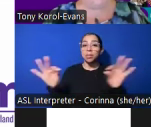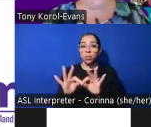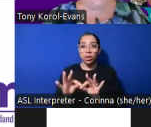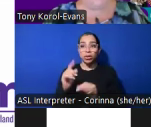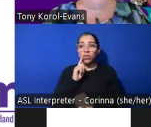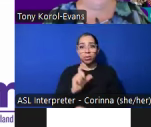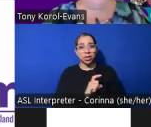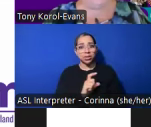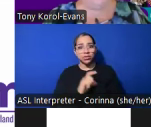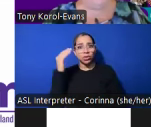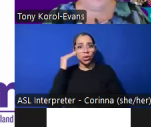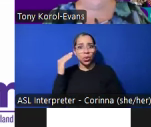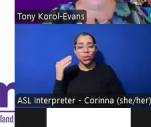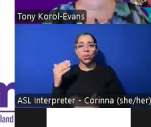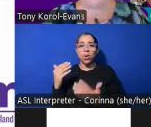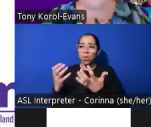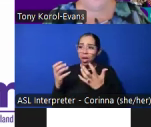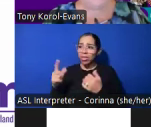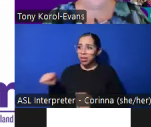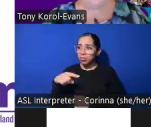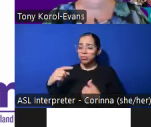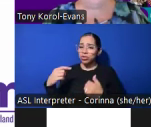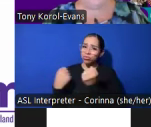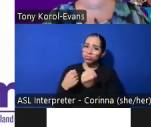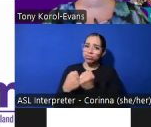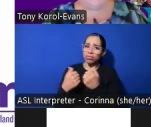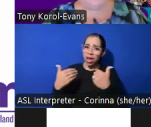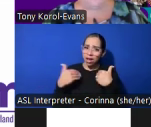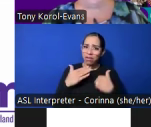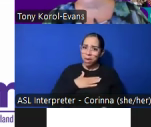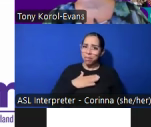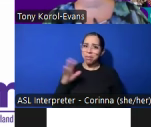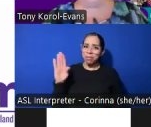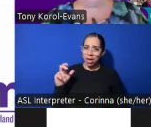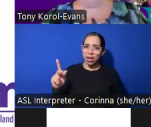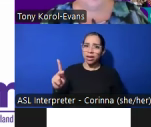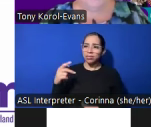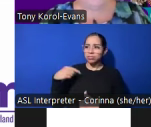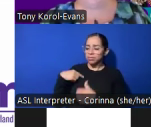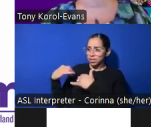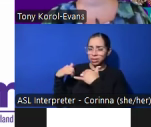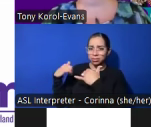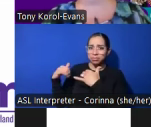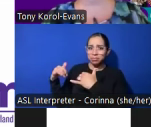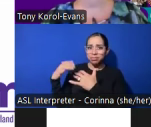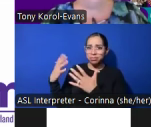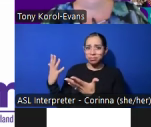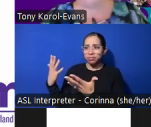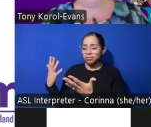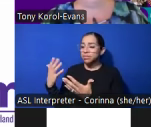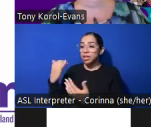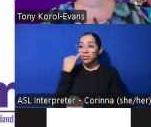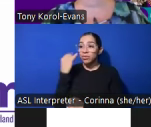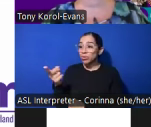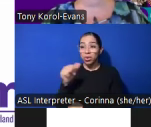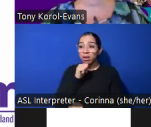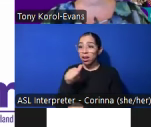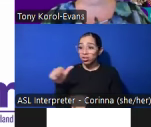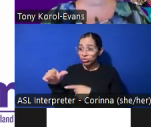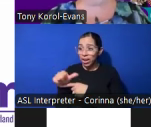backs, and we want to tell them we have your back. And listen, if you're not trained in this, and if you're not doing it, and if you're not serving protective